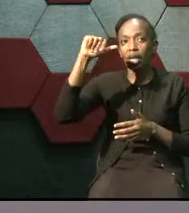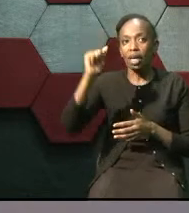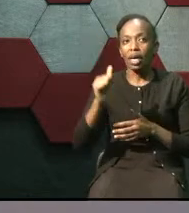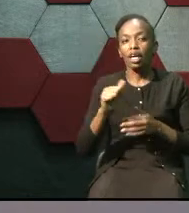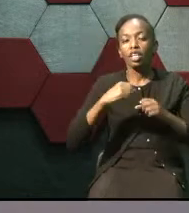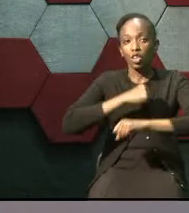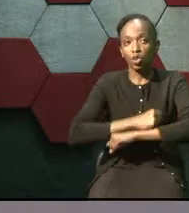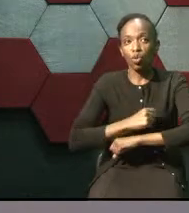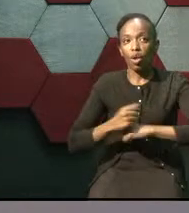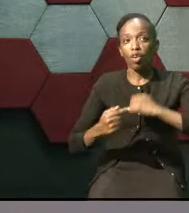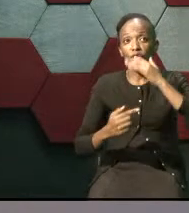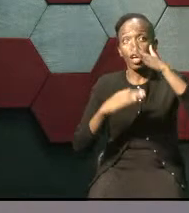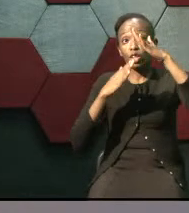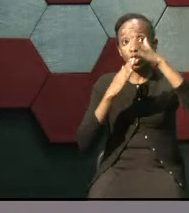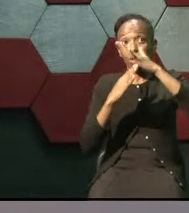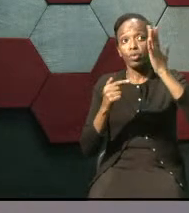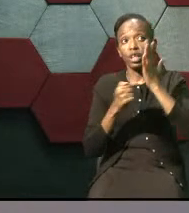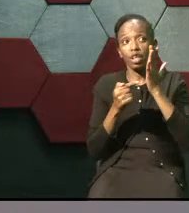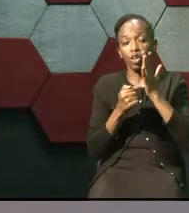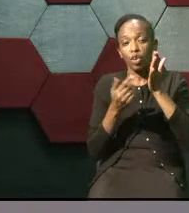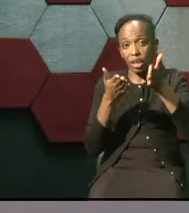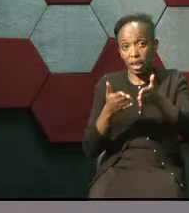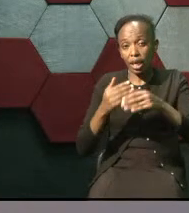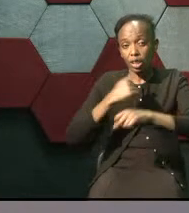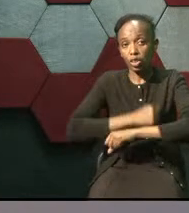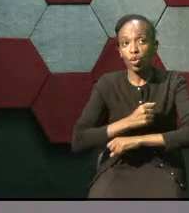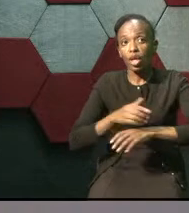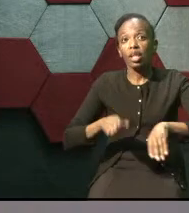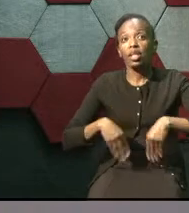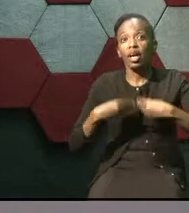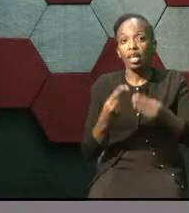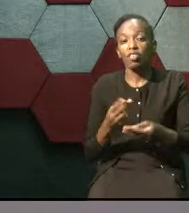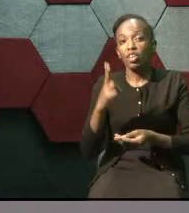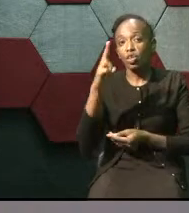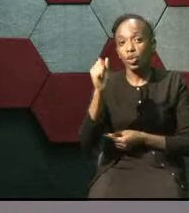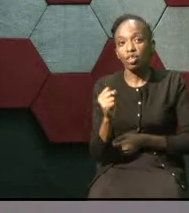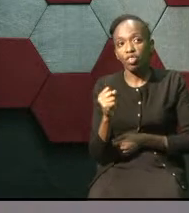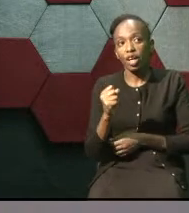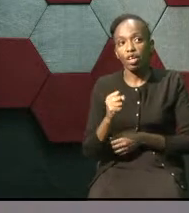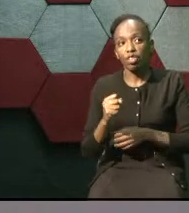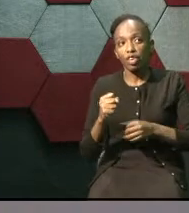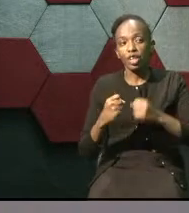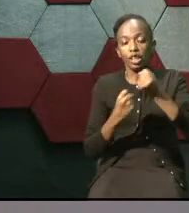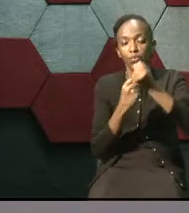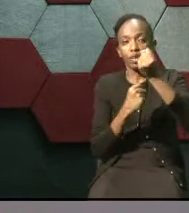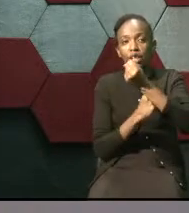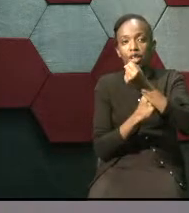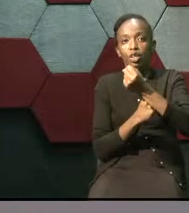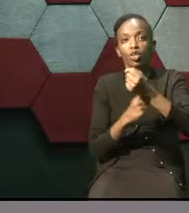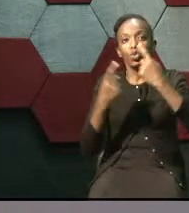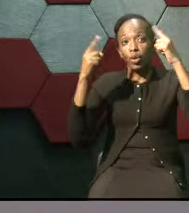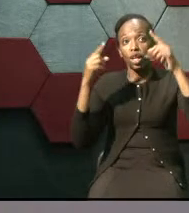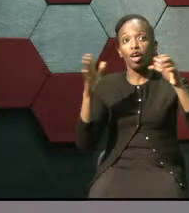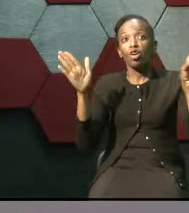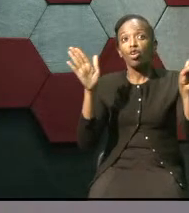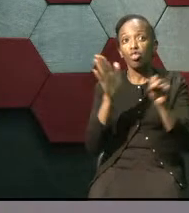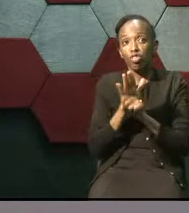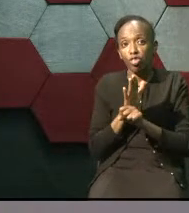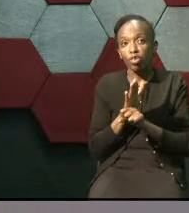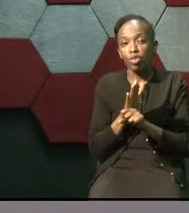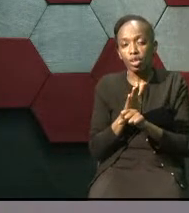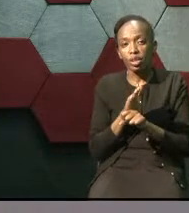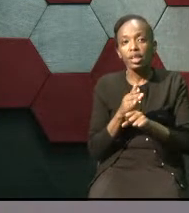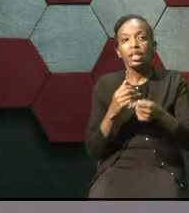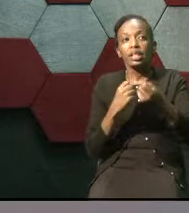technology institutions here in schools in Kenya. They are offering 25 scholarships to our winners, full scholarships for software development,